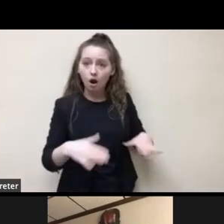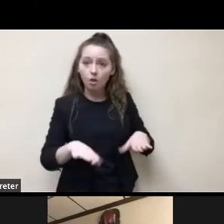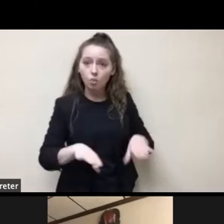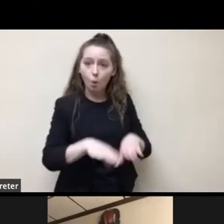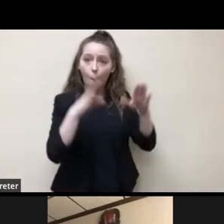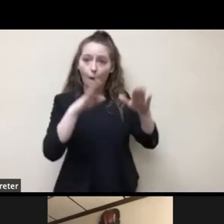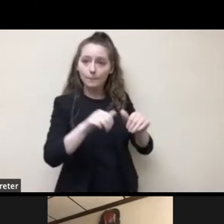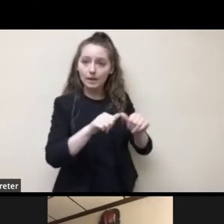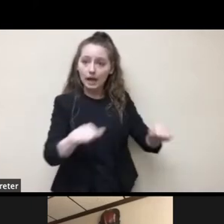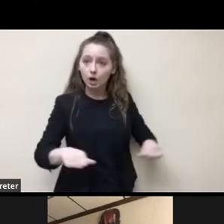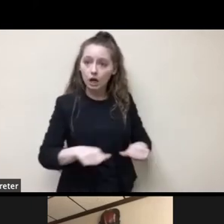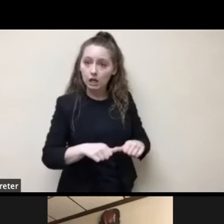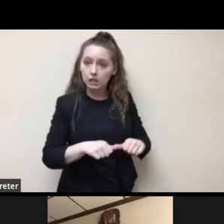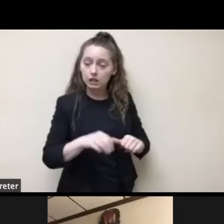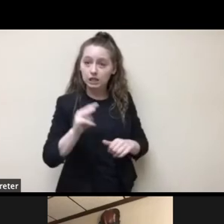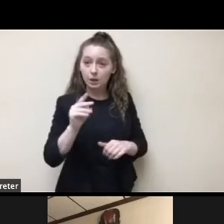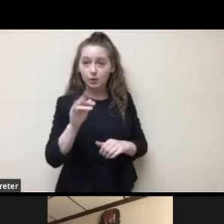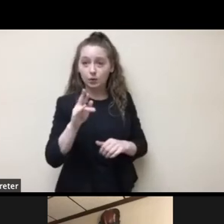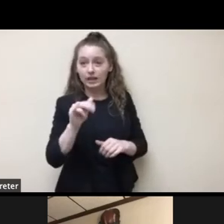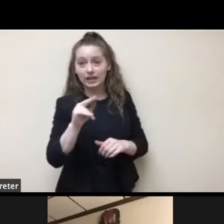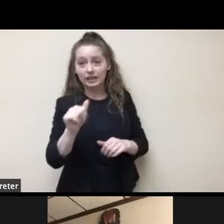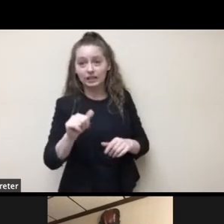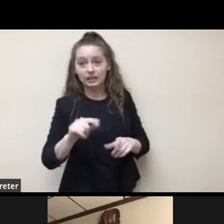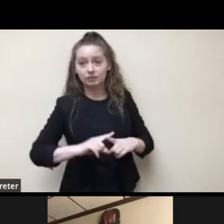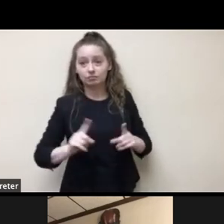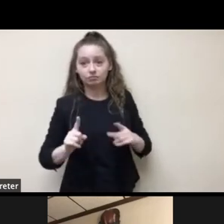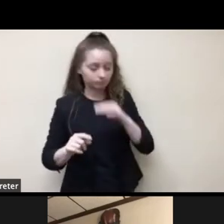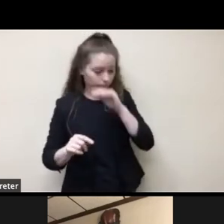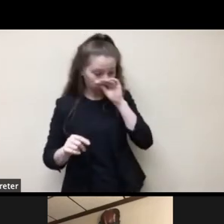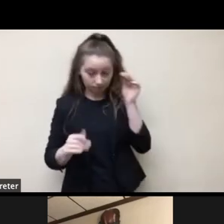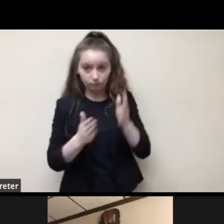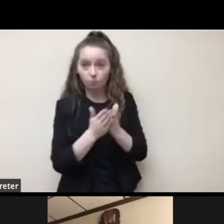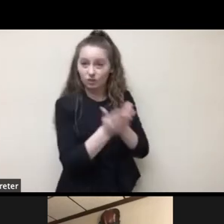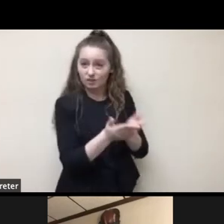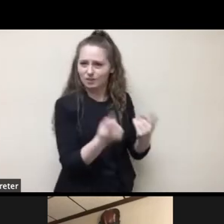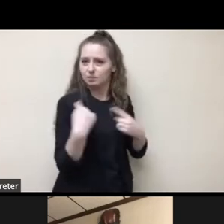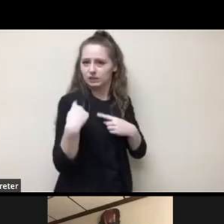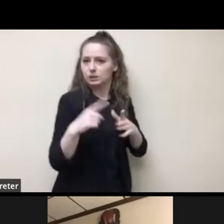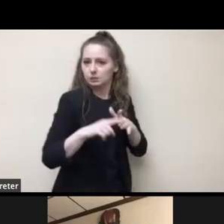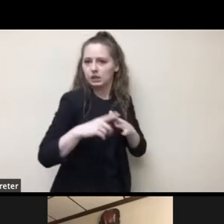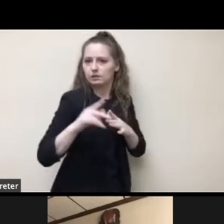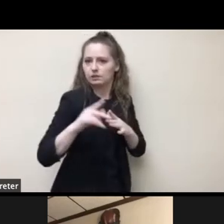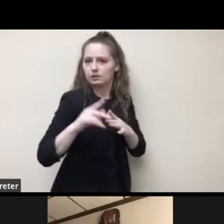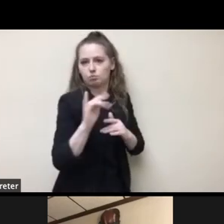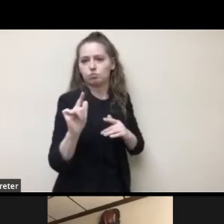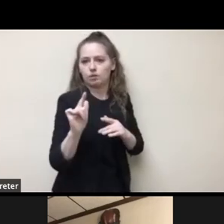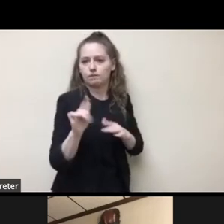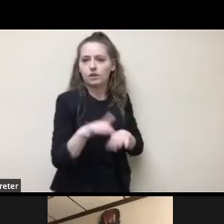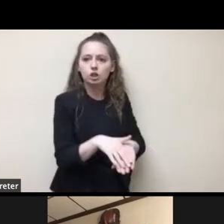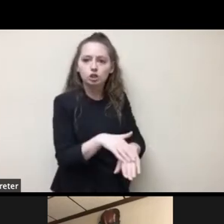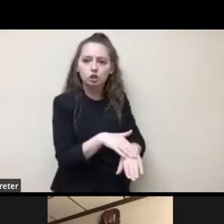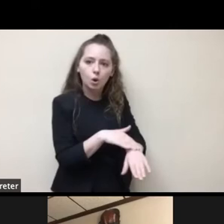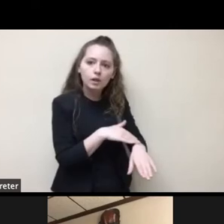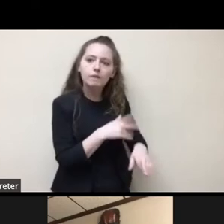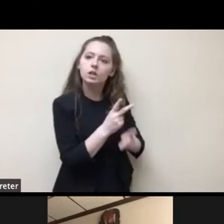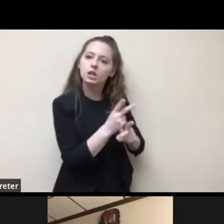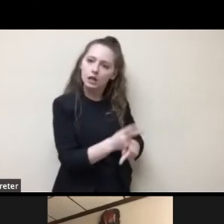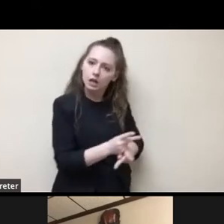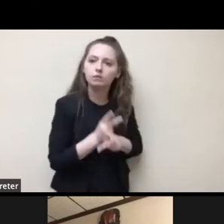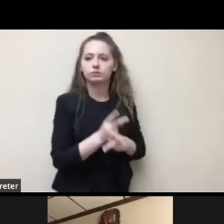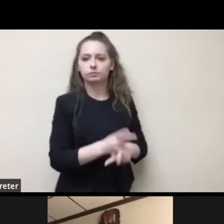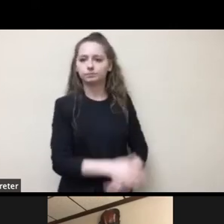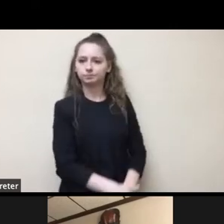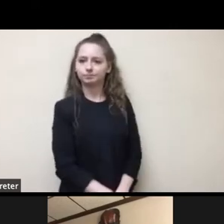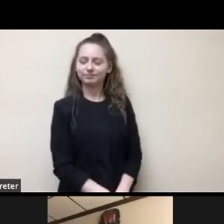of the marina, but the boats have been coming in since the beginning of April, very slowly and very carefully and cautiously. Thank you